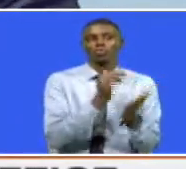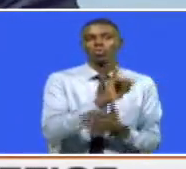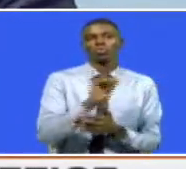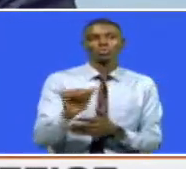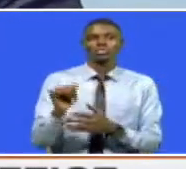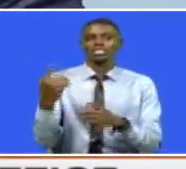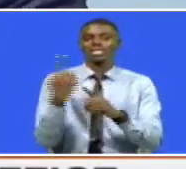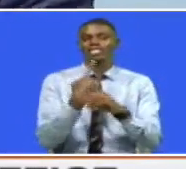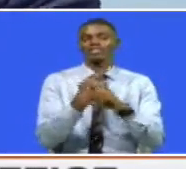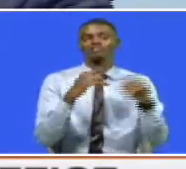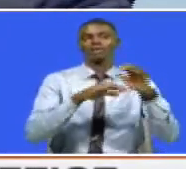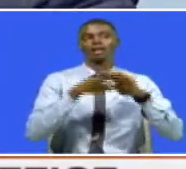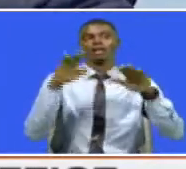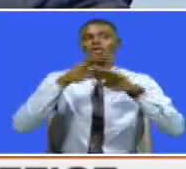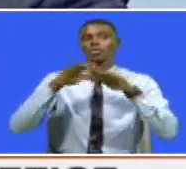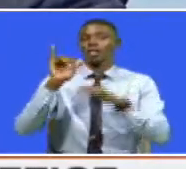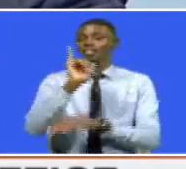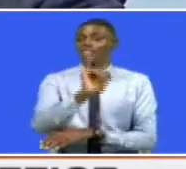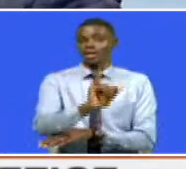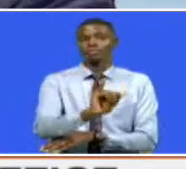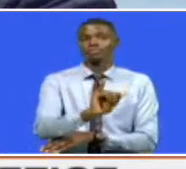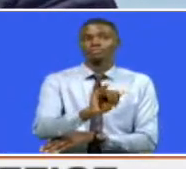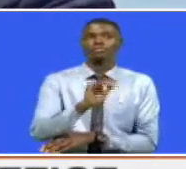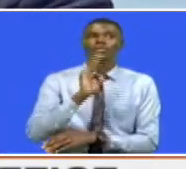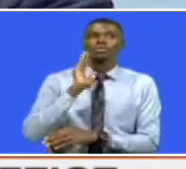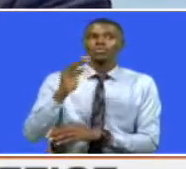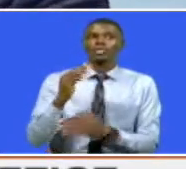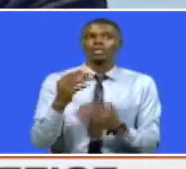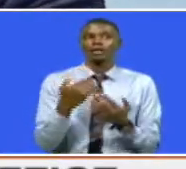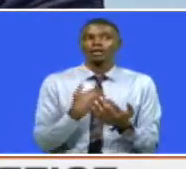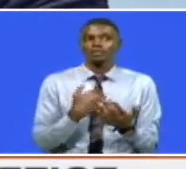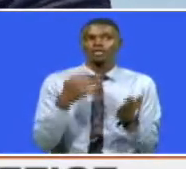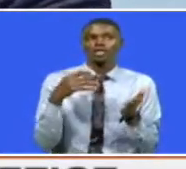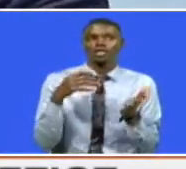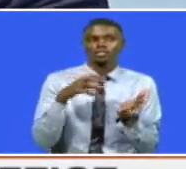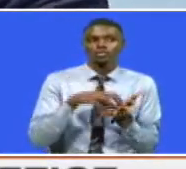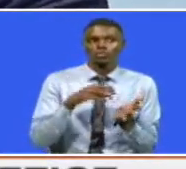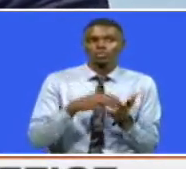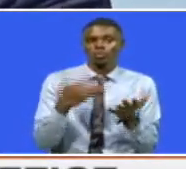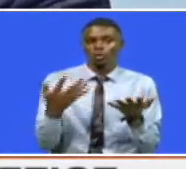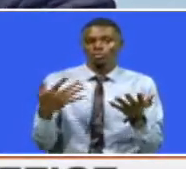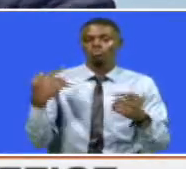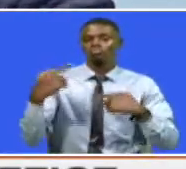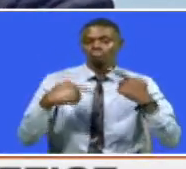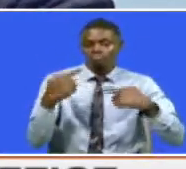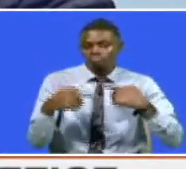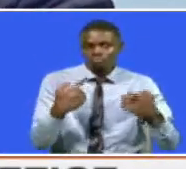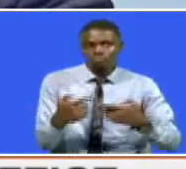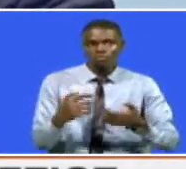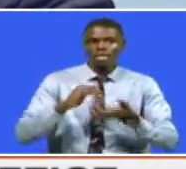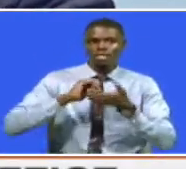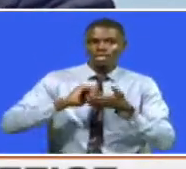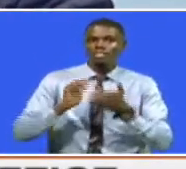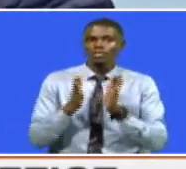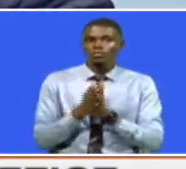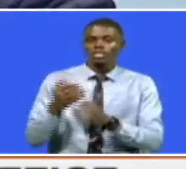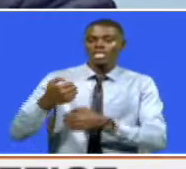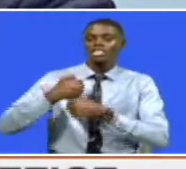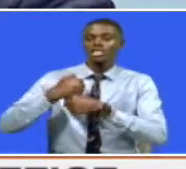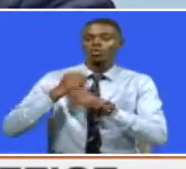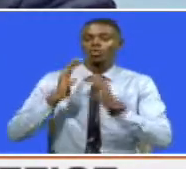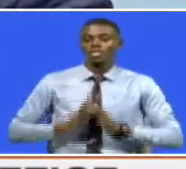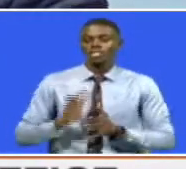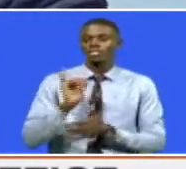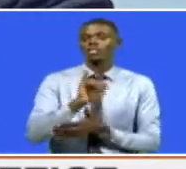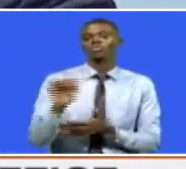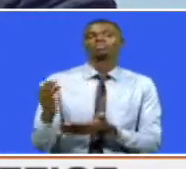different levels. That then would entail a situation where you are constantly engaging with critical stakeholders within those